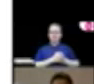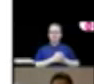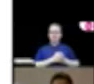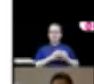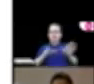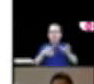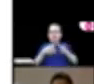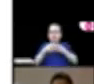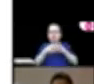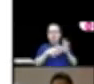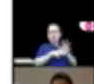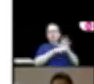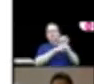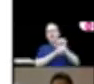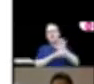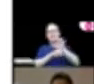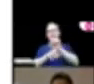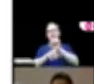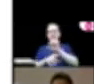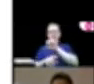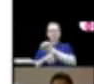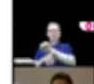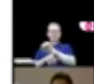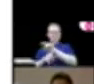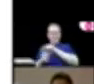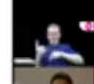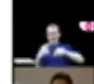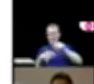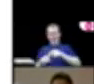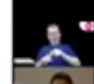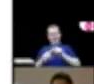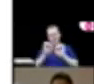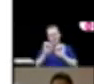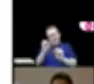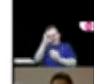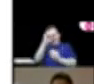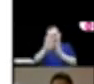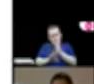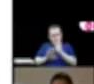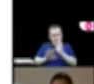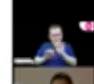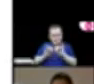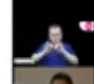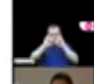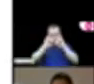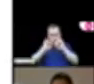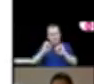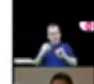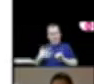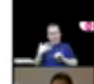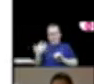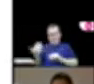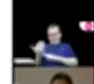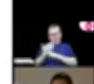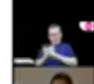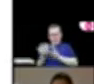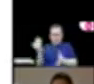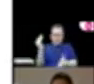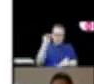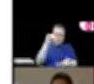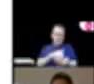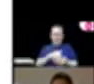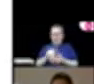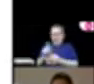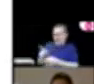like that. So they face a lot of things and trauma in their lives, of which to have that kind of a